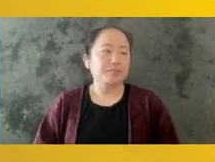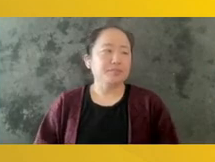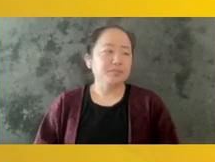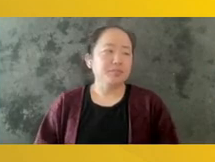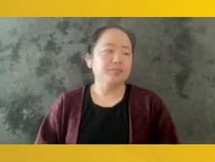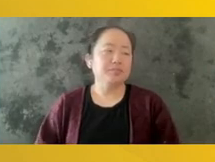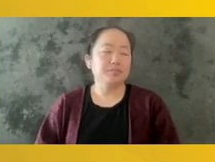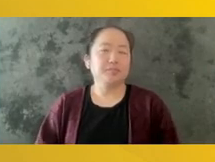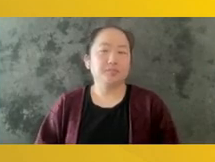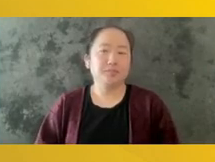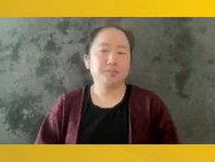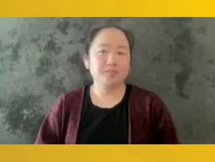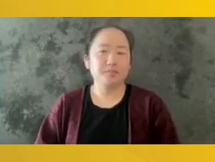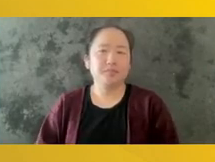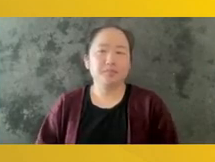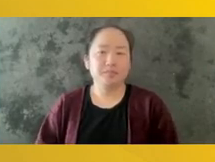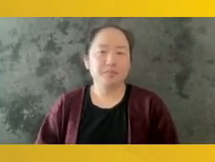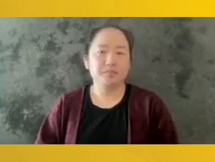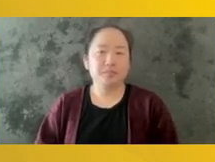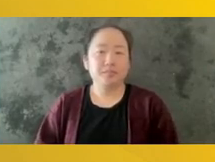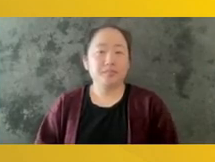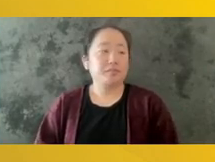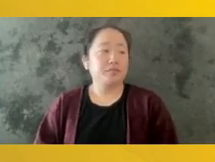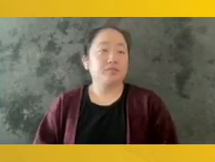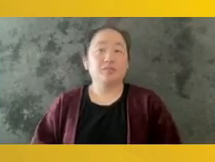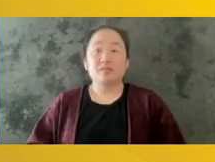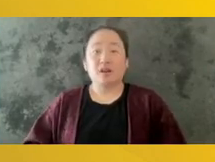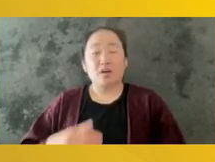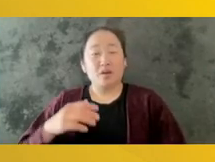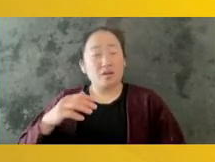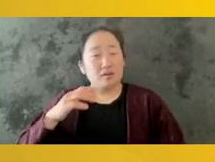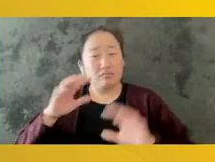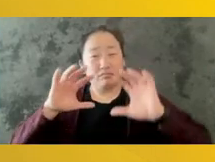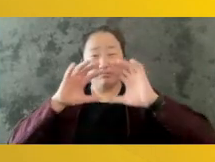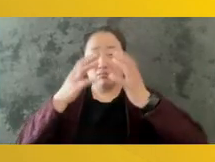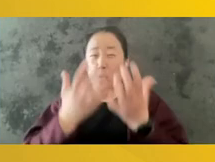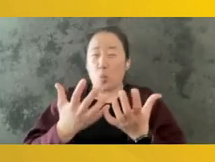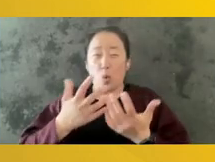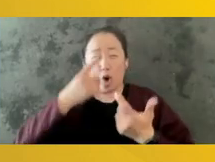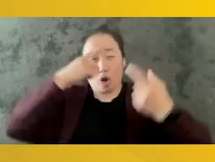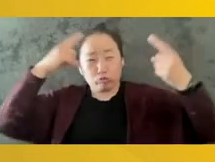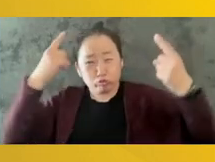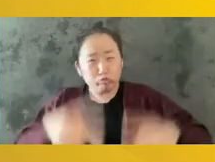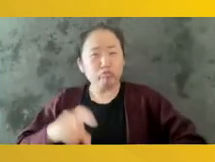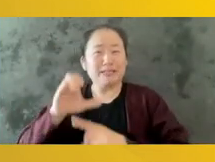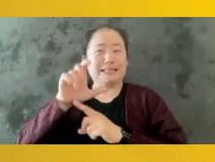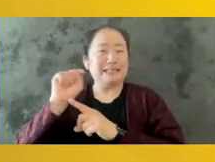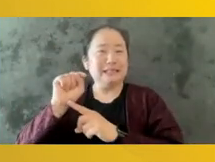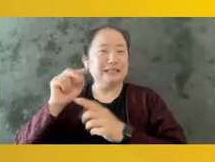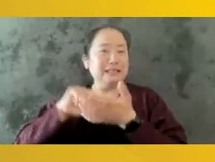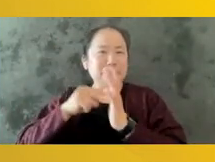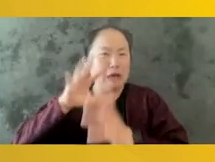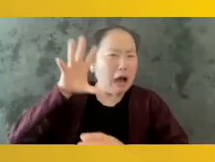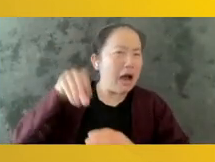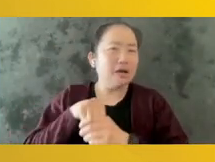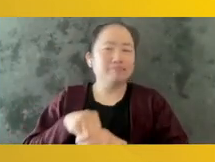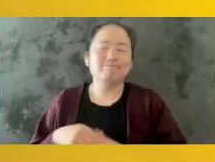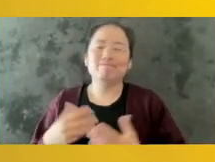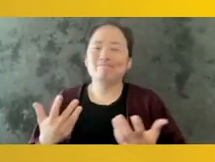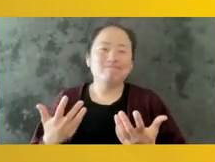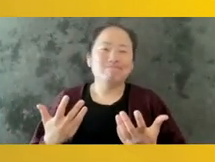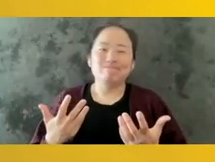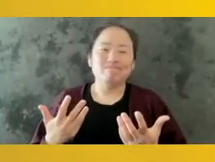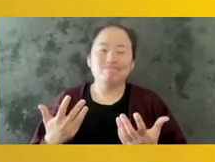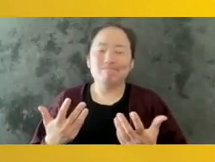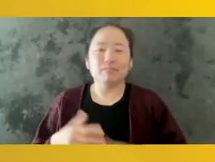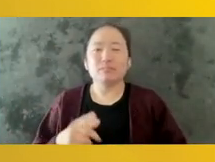So there's not an agreed upon definition of exactly what computational thinking includes, but most researchers agree on